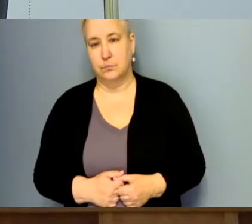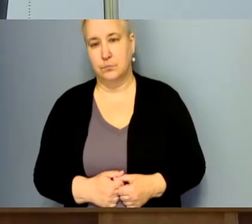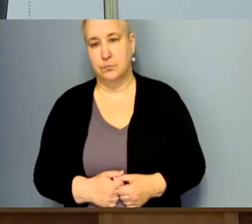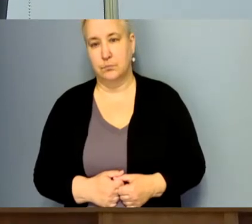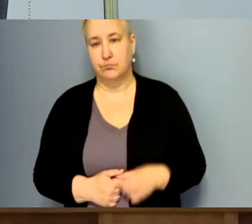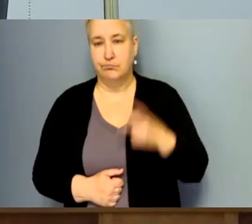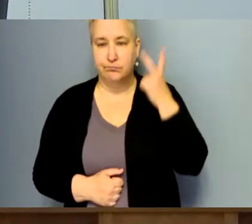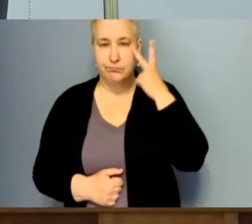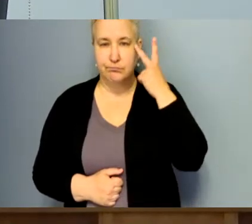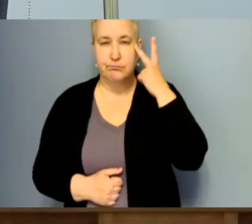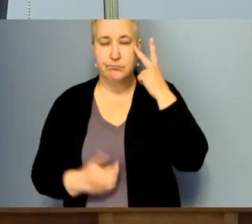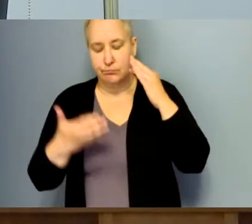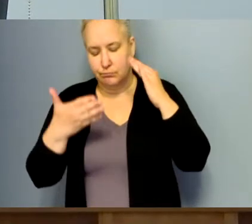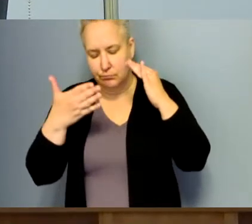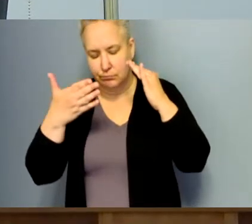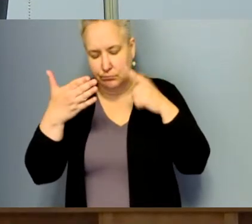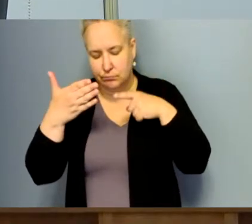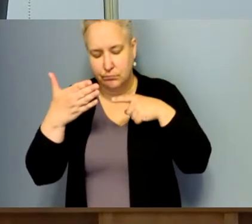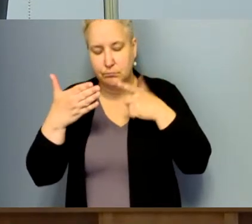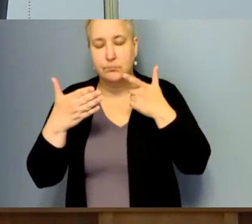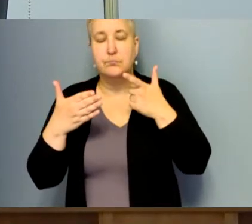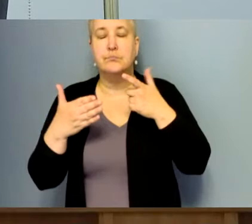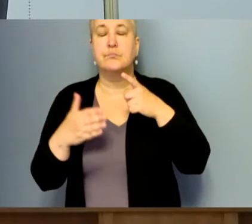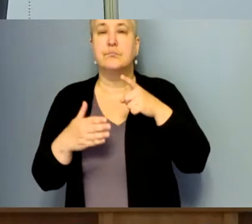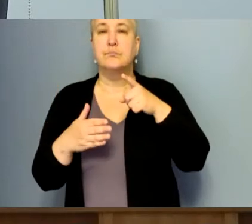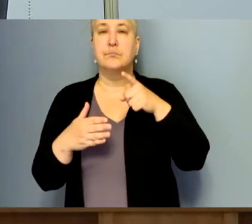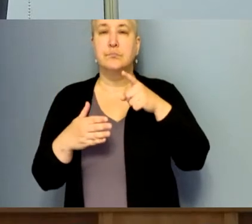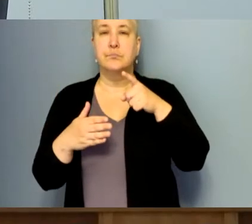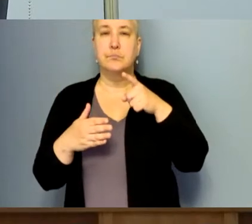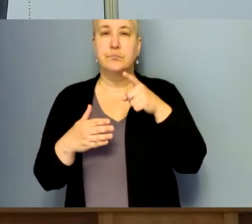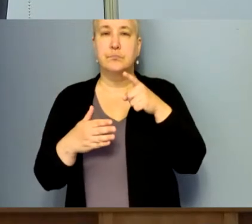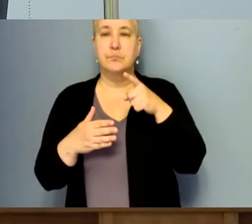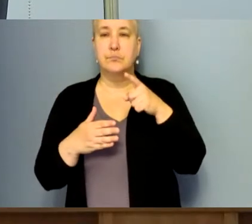see. Looking at